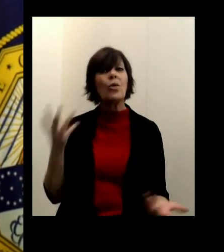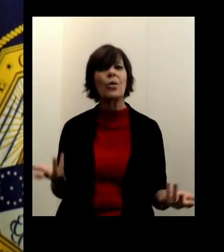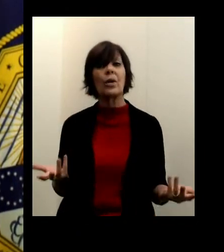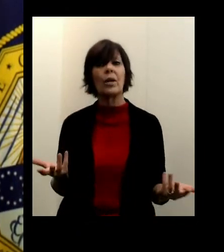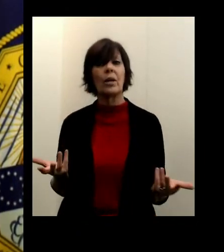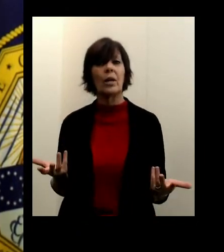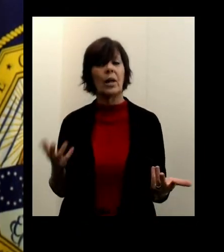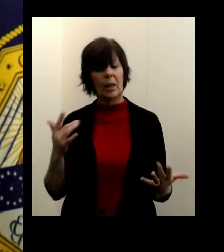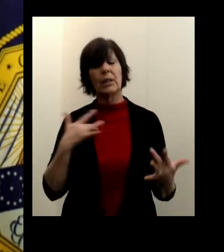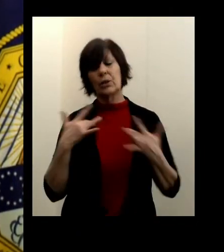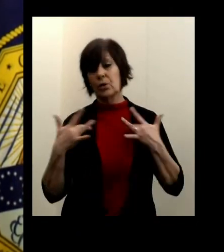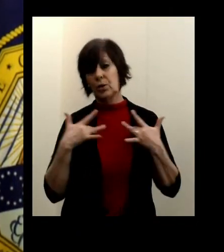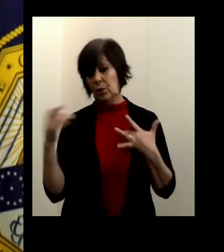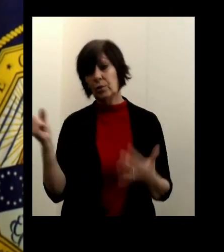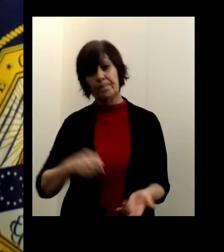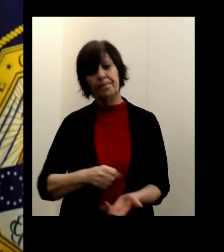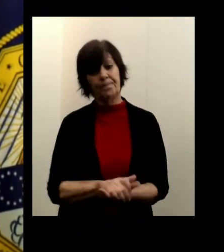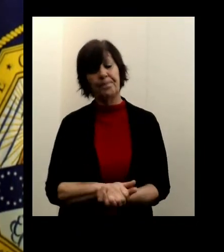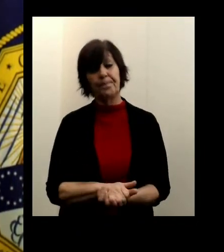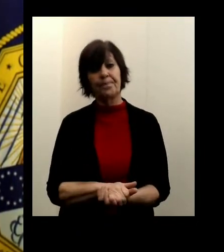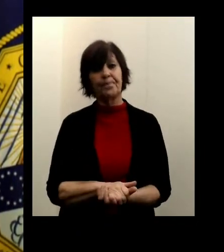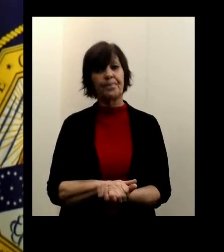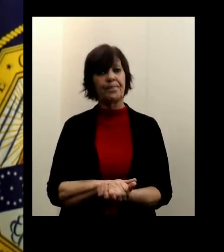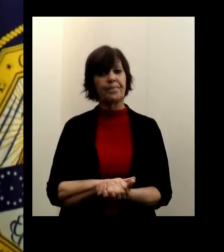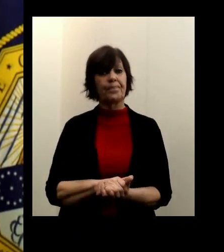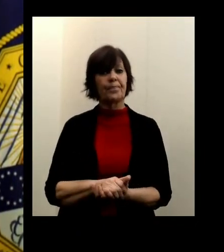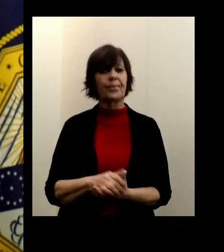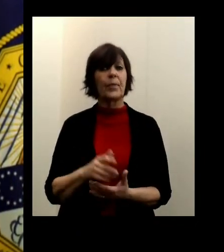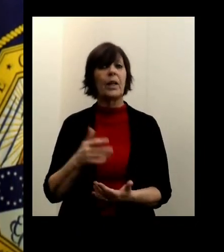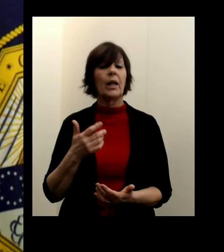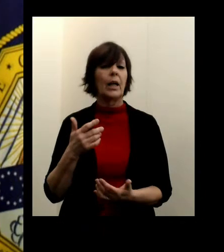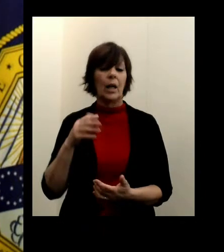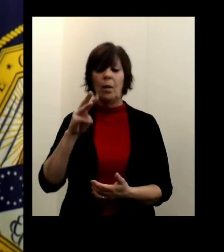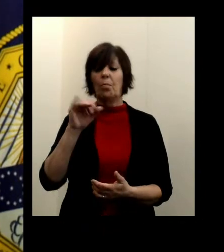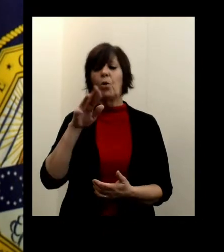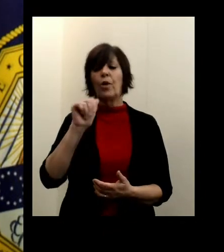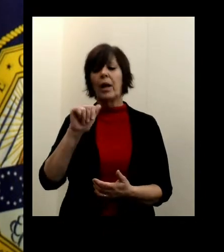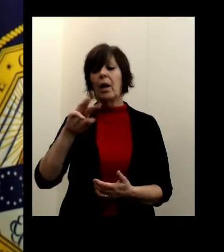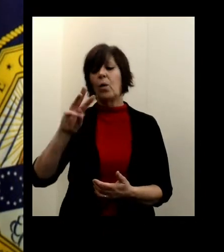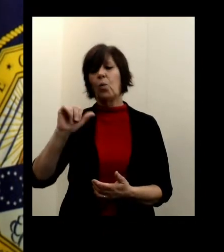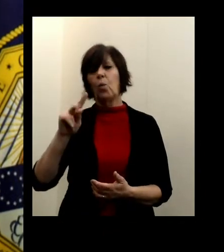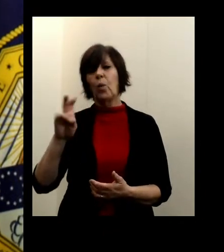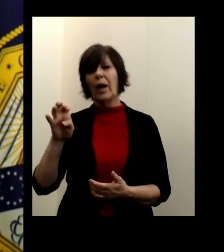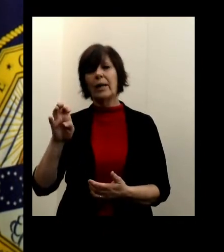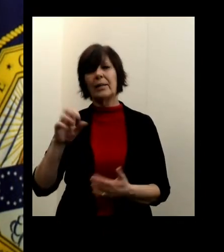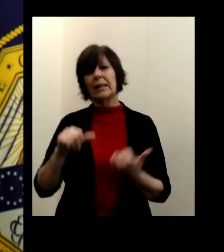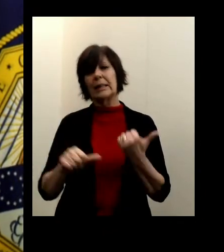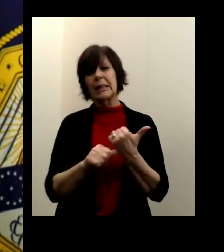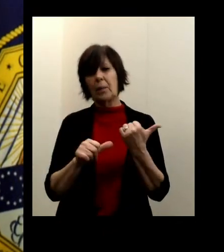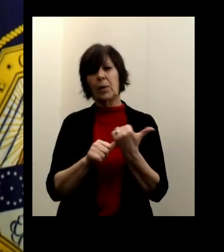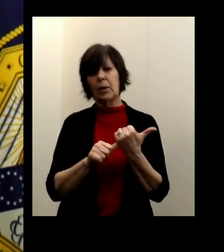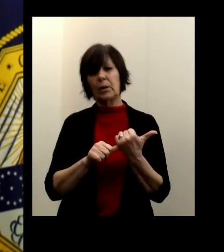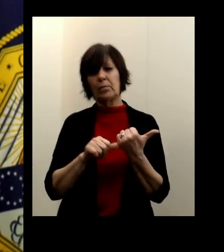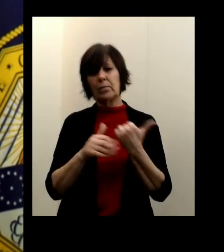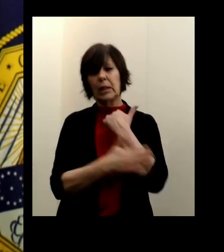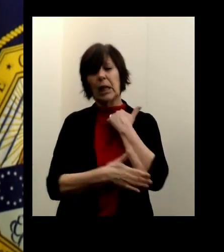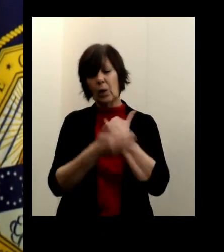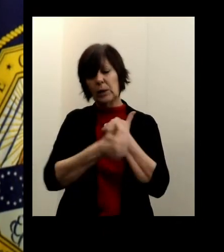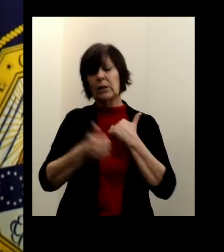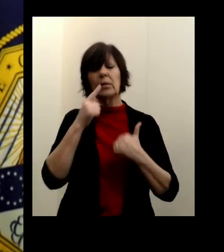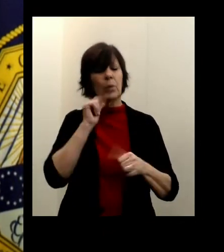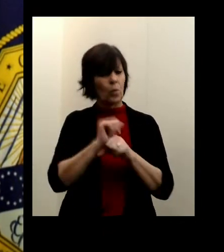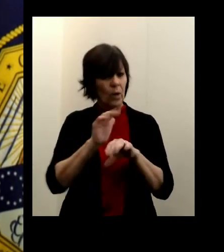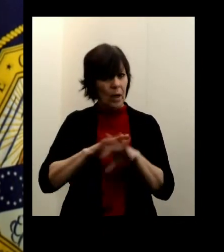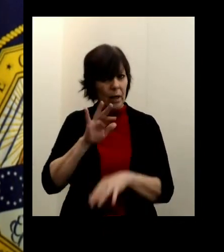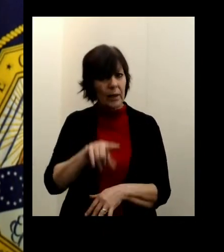that is a concern of mine, as well as many others. Our Deputy County Executive, Maria White's been working on that topic for a while now. And that's